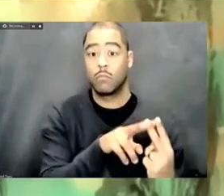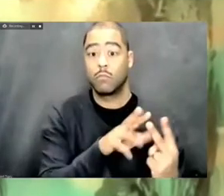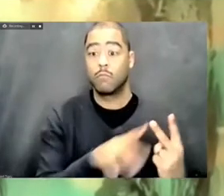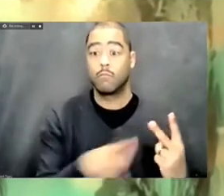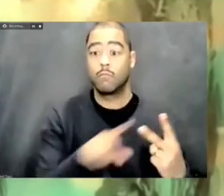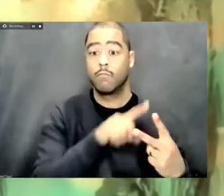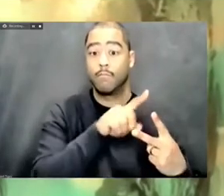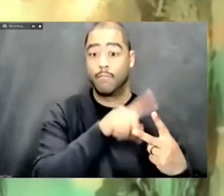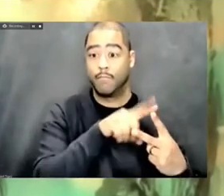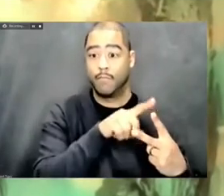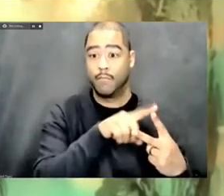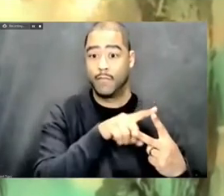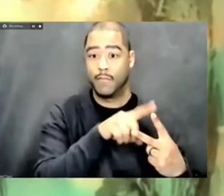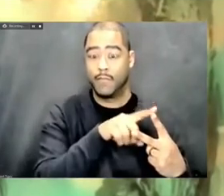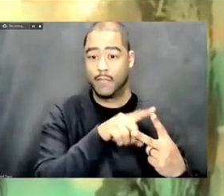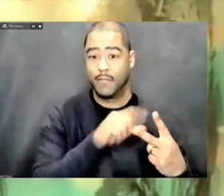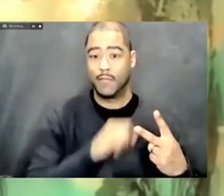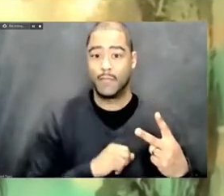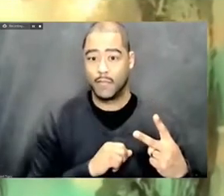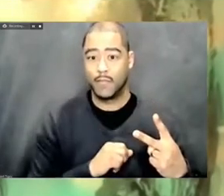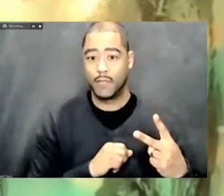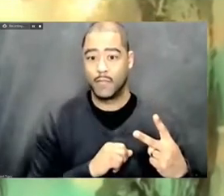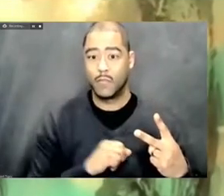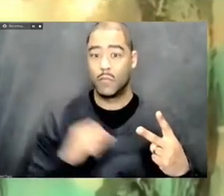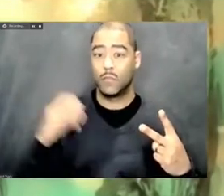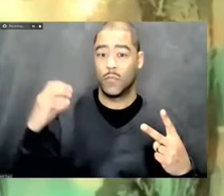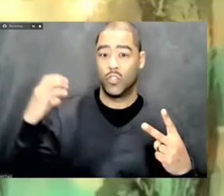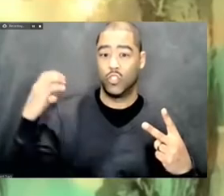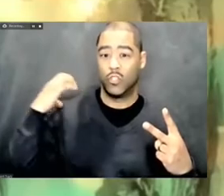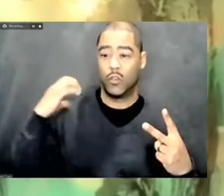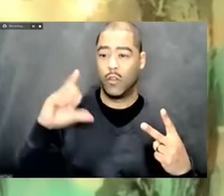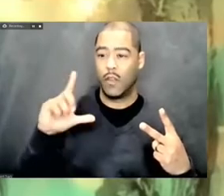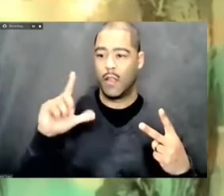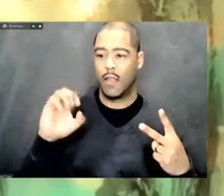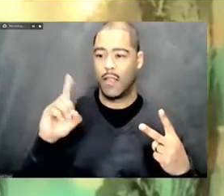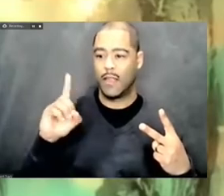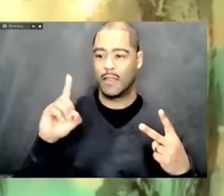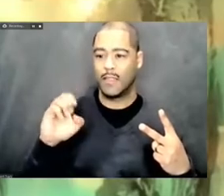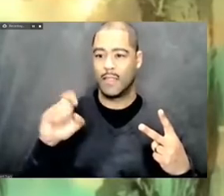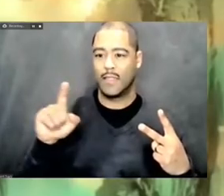we can roll the key, Chair Ledesma.